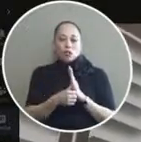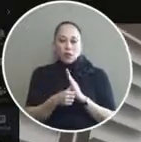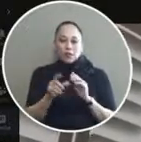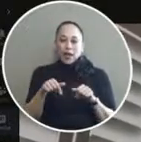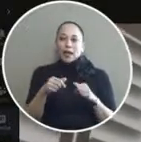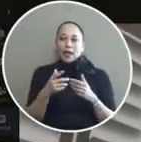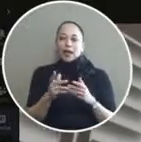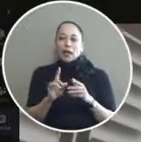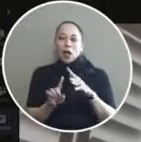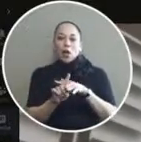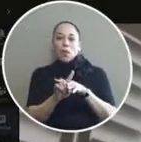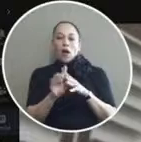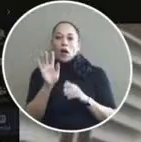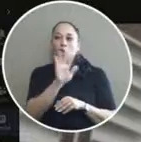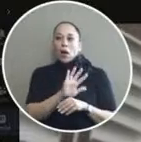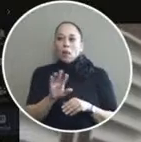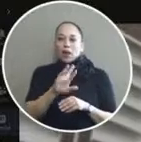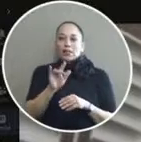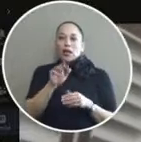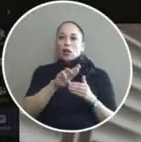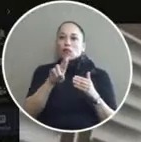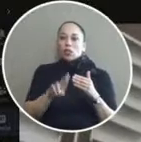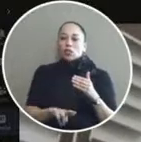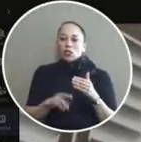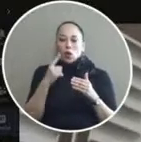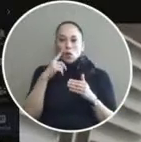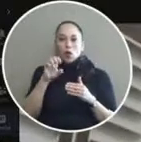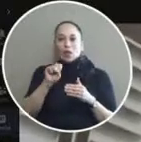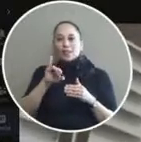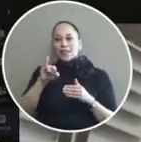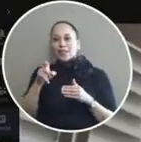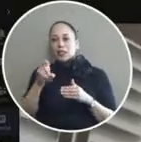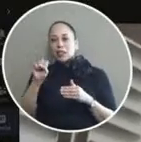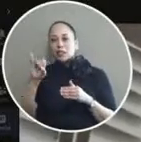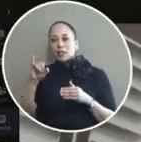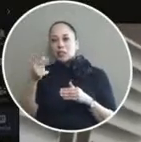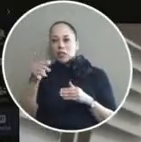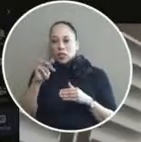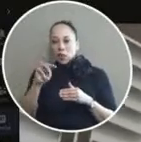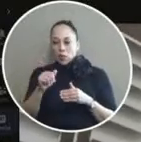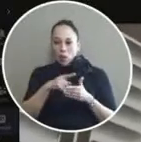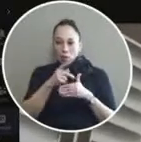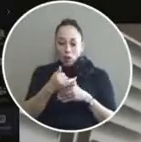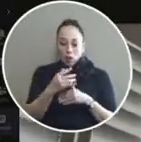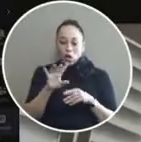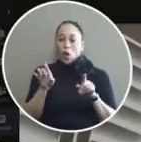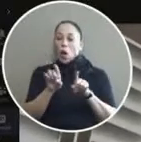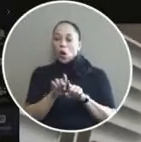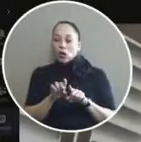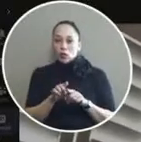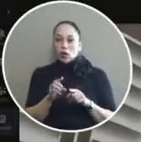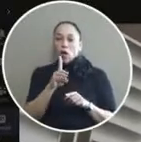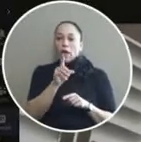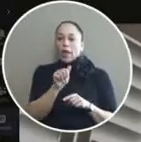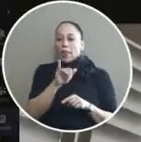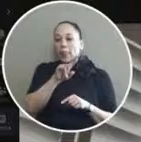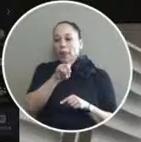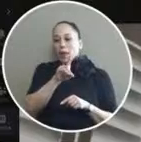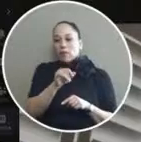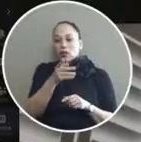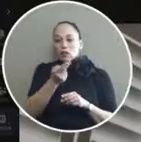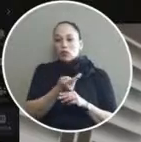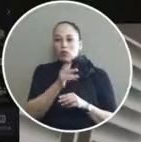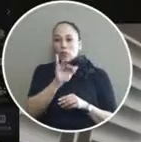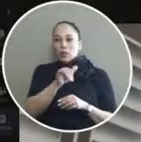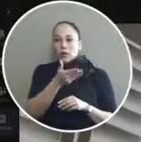came about as a result of that Lean Six Sigma project. Also want to point out that David didn't used to be over there.